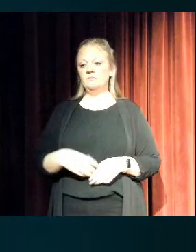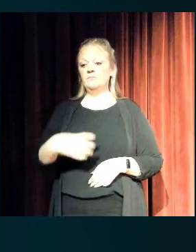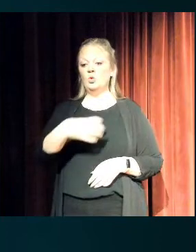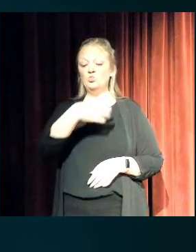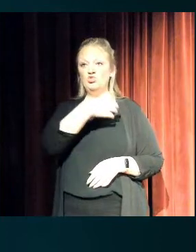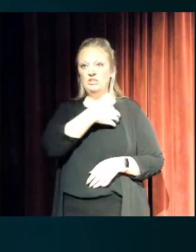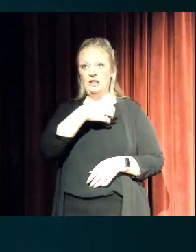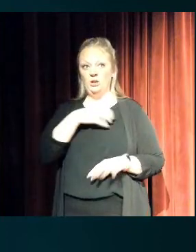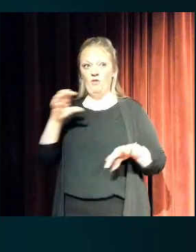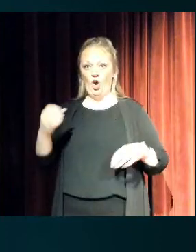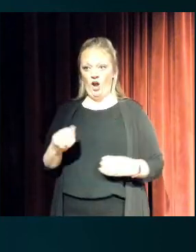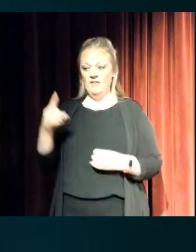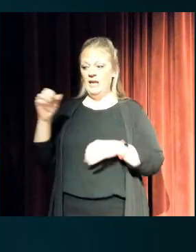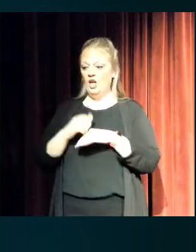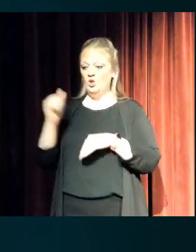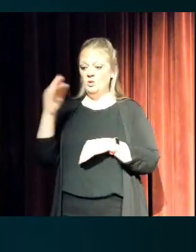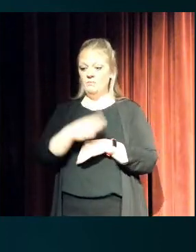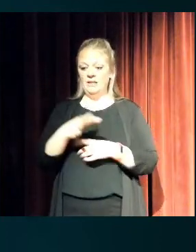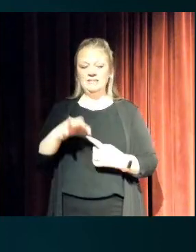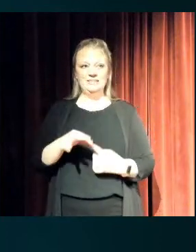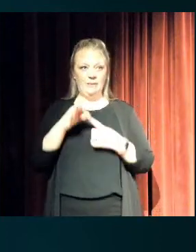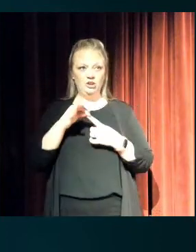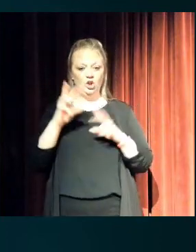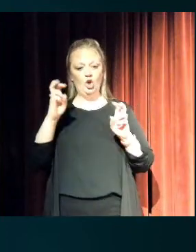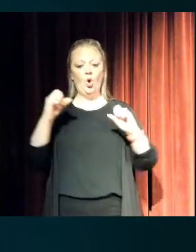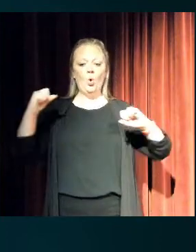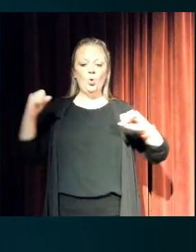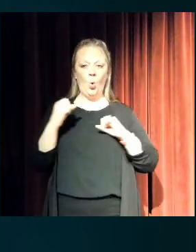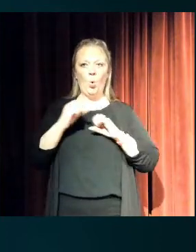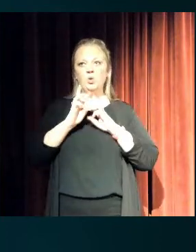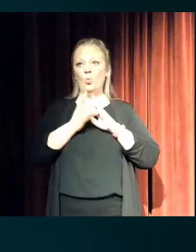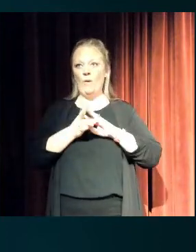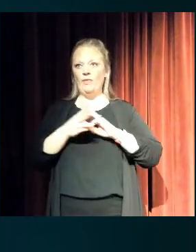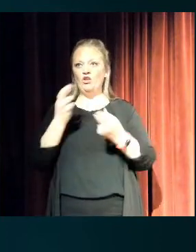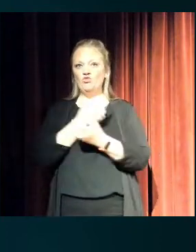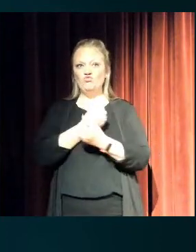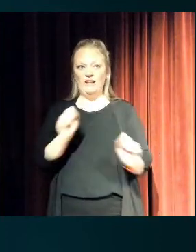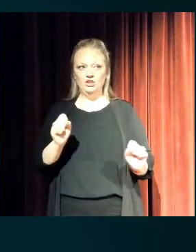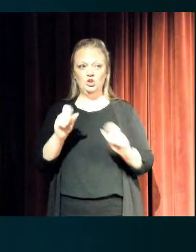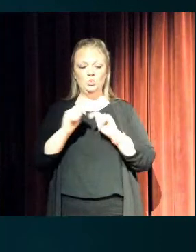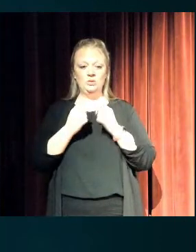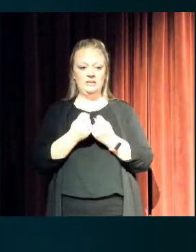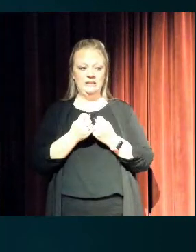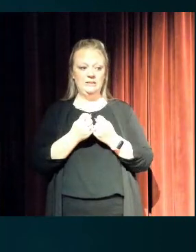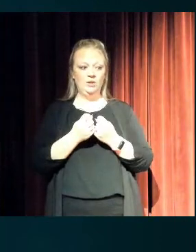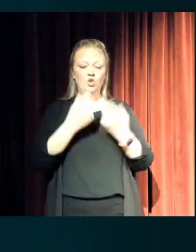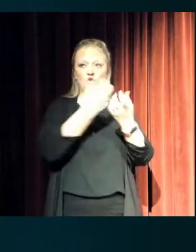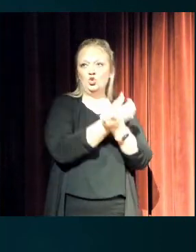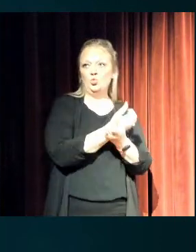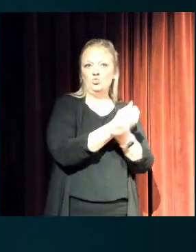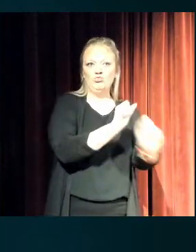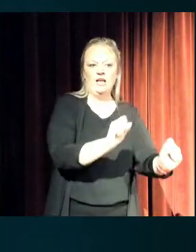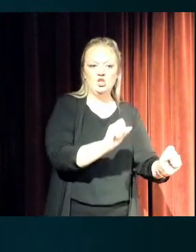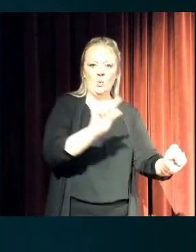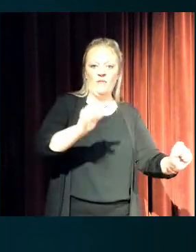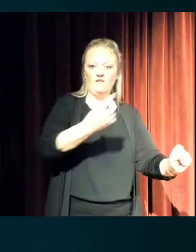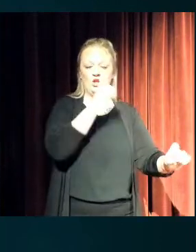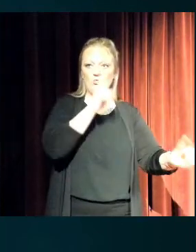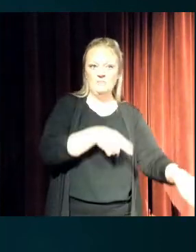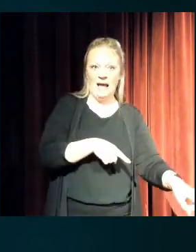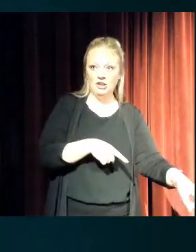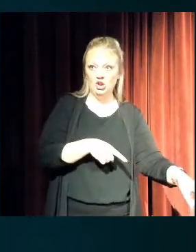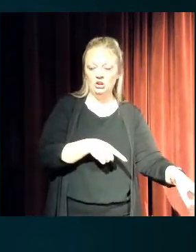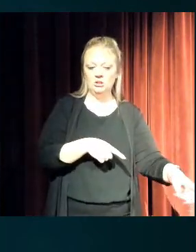Sheriff's Office had to send its special cold weather rescue team to rescue our first responders, this was a